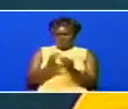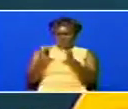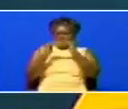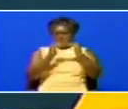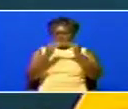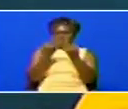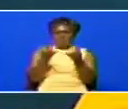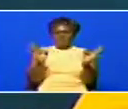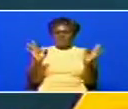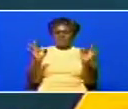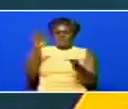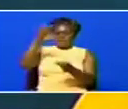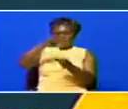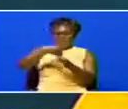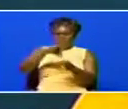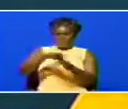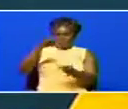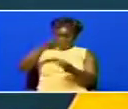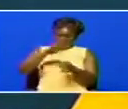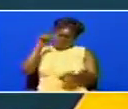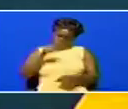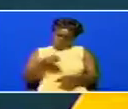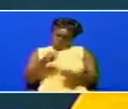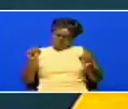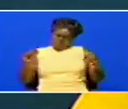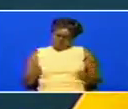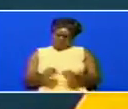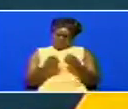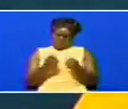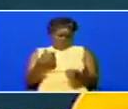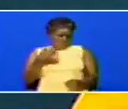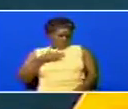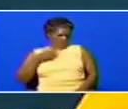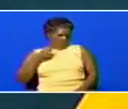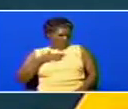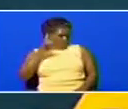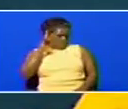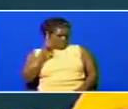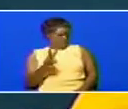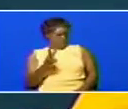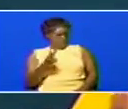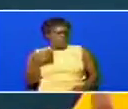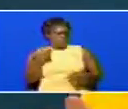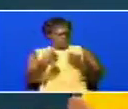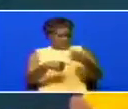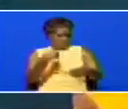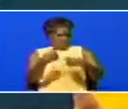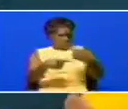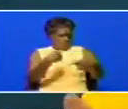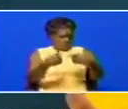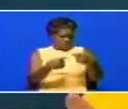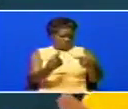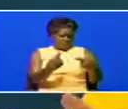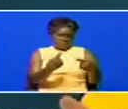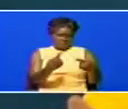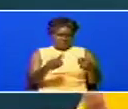elections. This election that took place marked, to my view, progress as they were